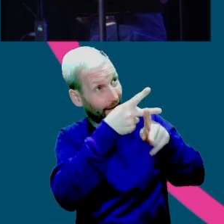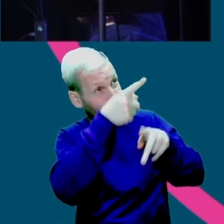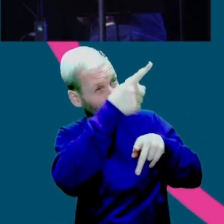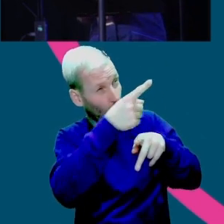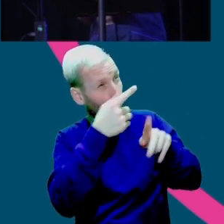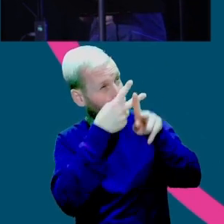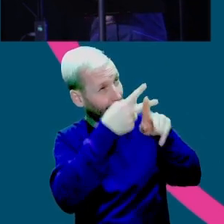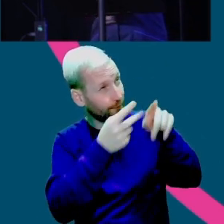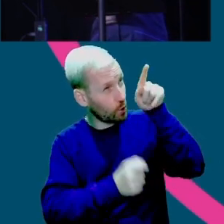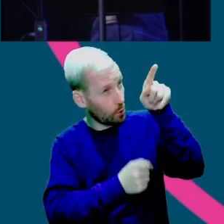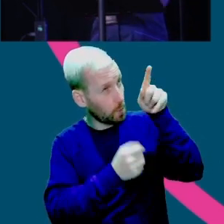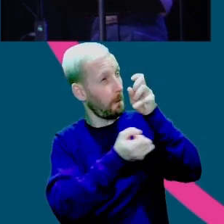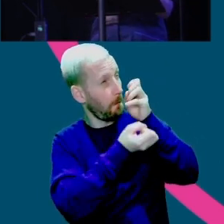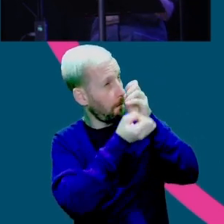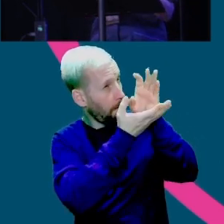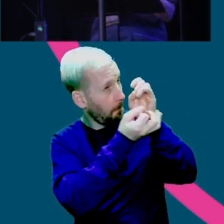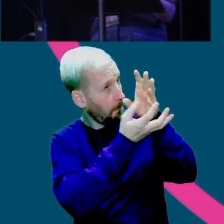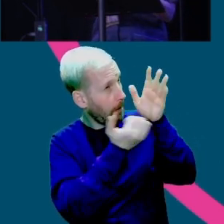Last slide.